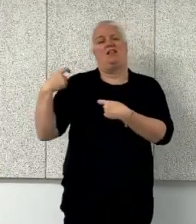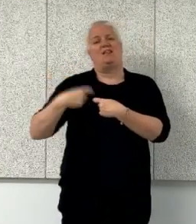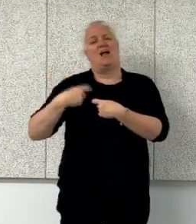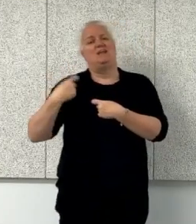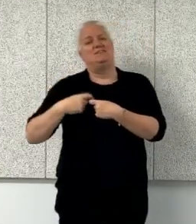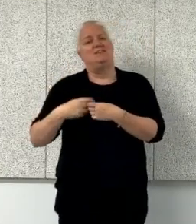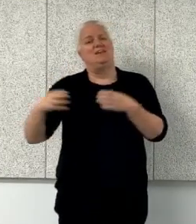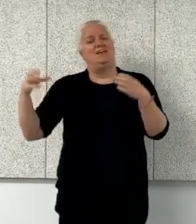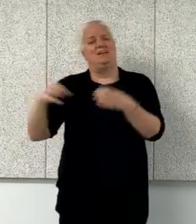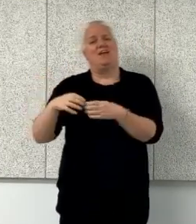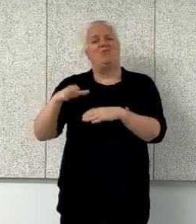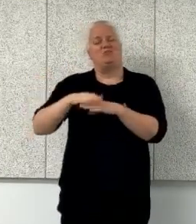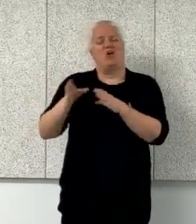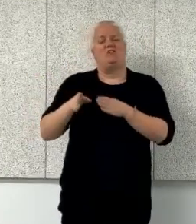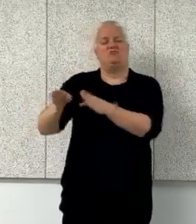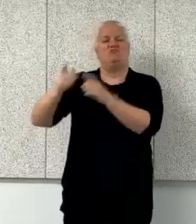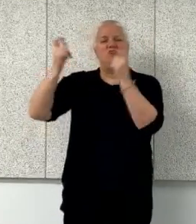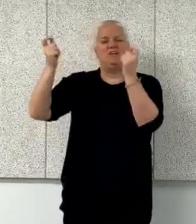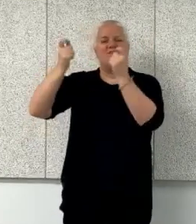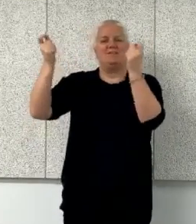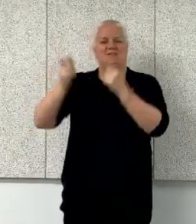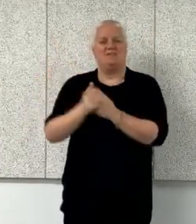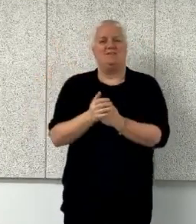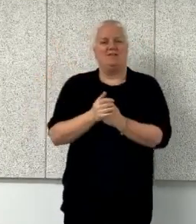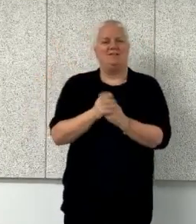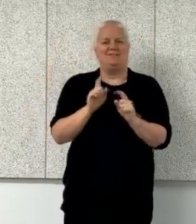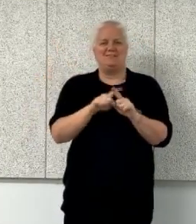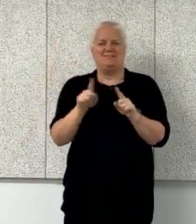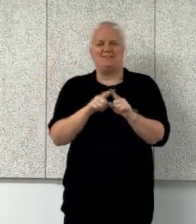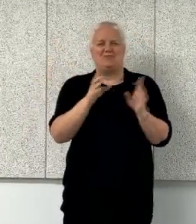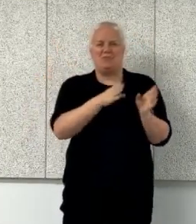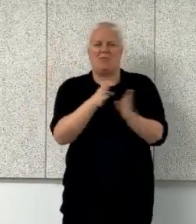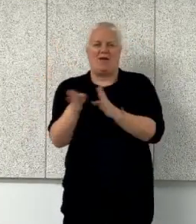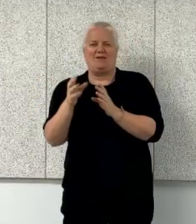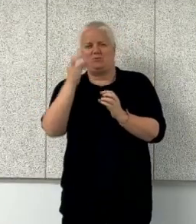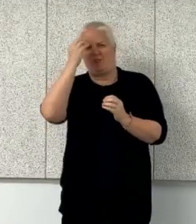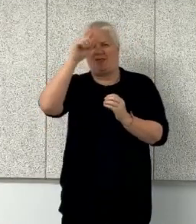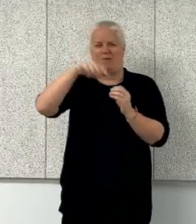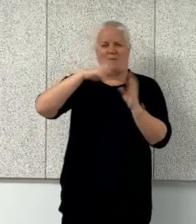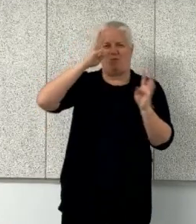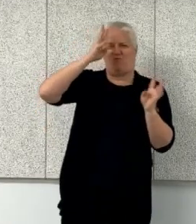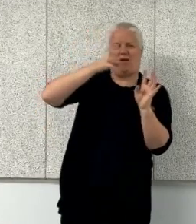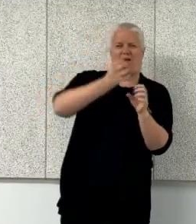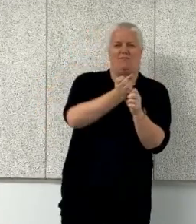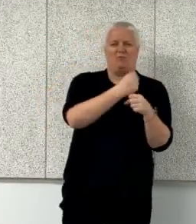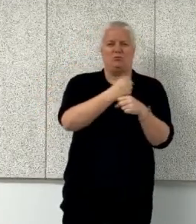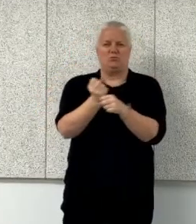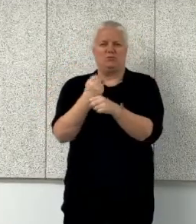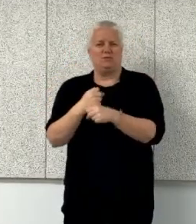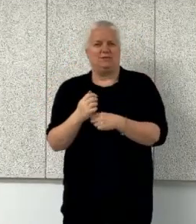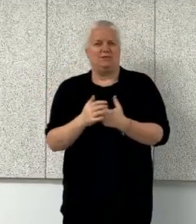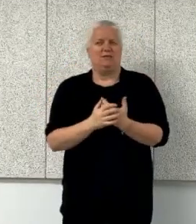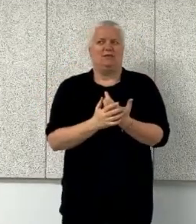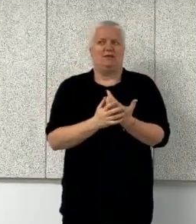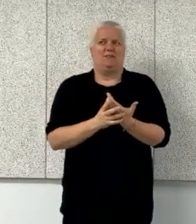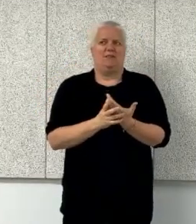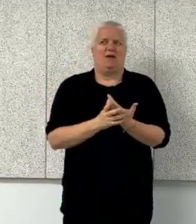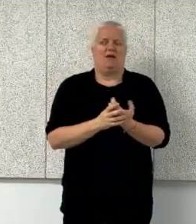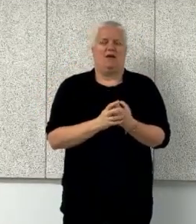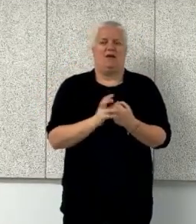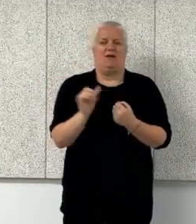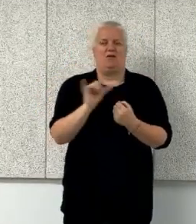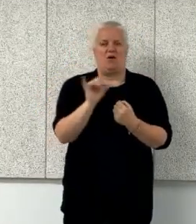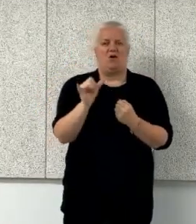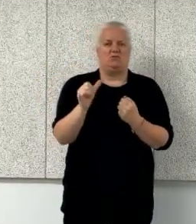street festival. Like there are ways that we can actually think about the creative producing in a way that also sort of frontlines